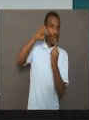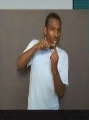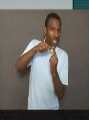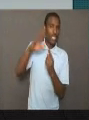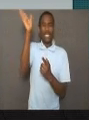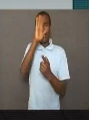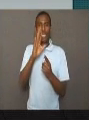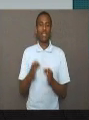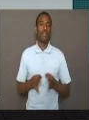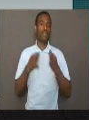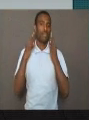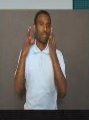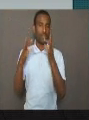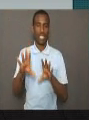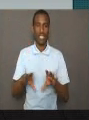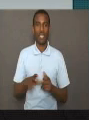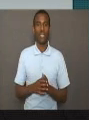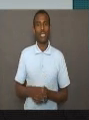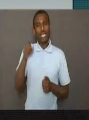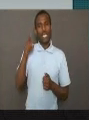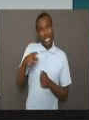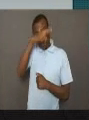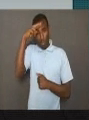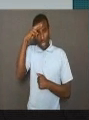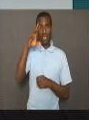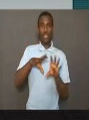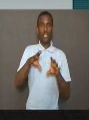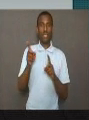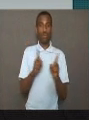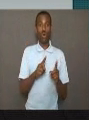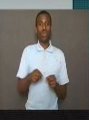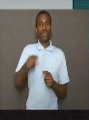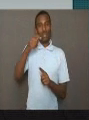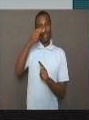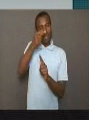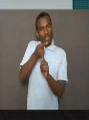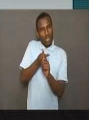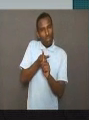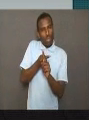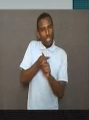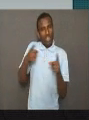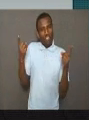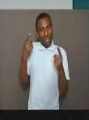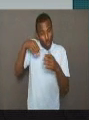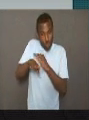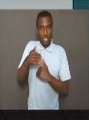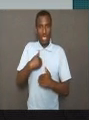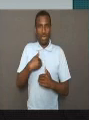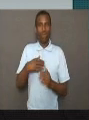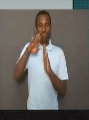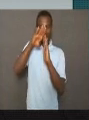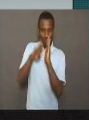the gas. This causes the temperature inside to fall.